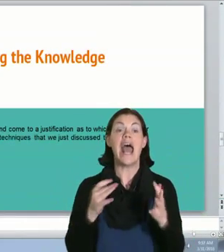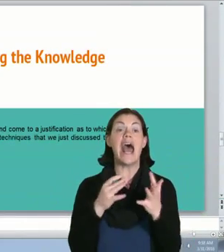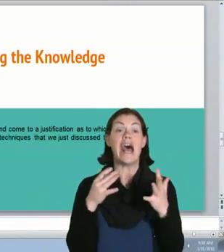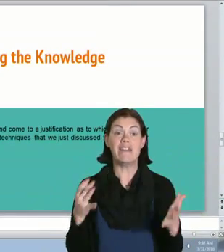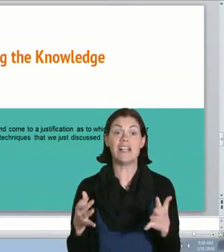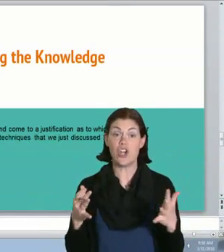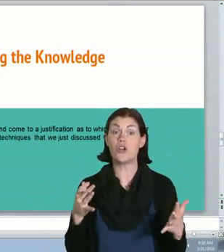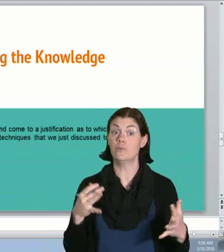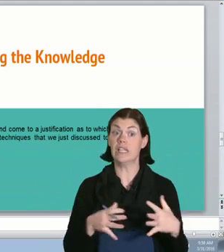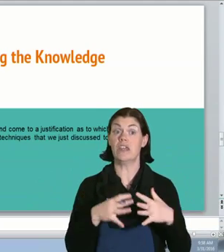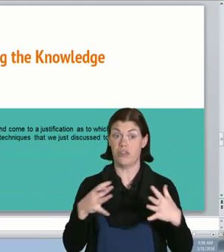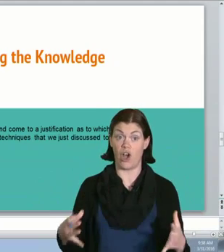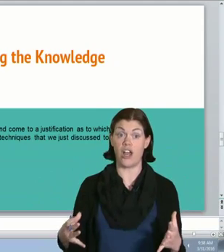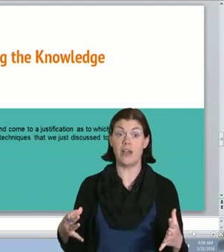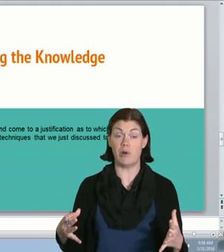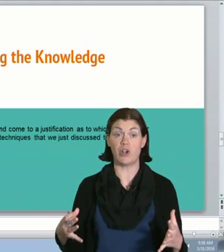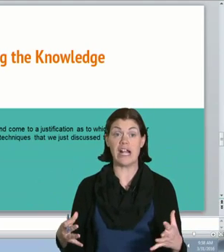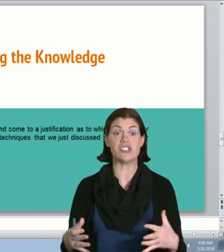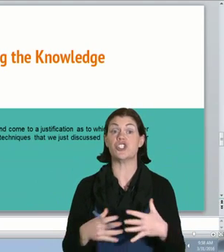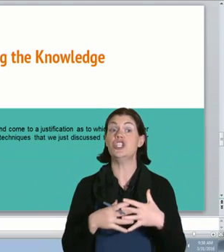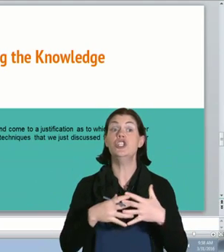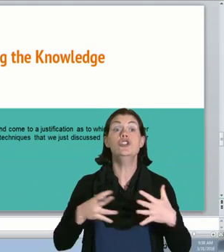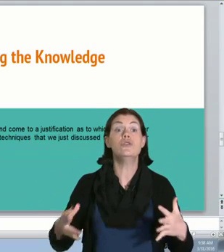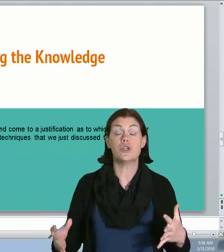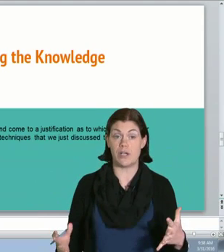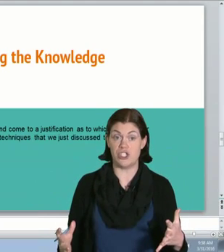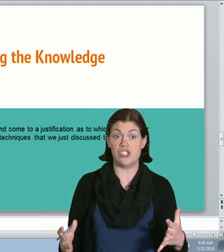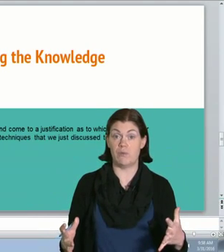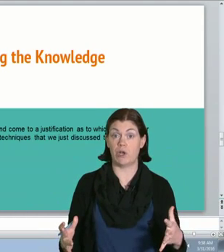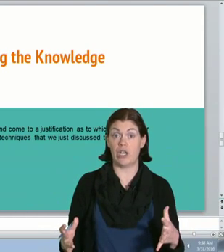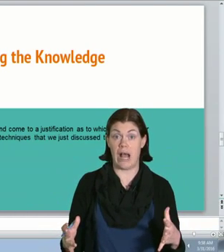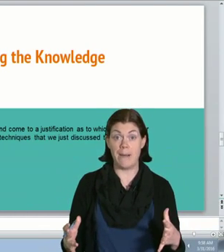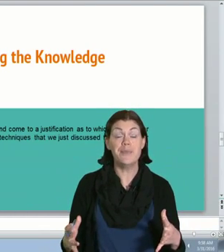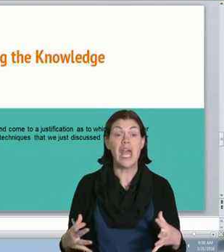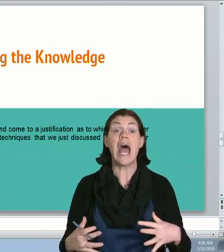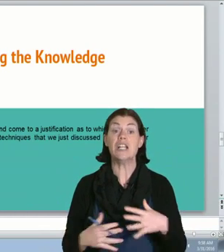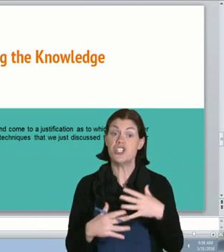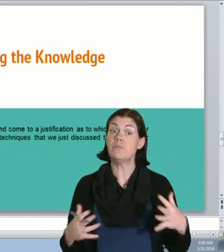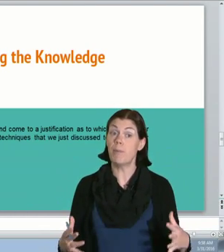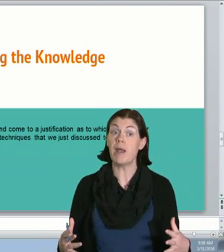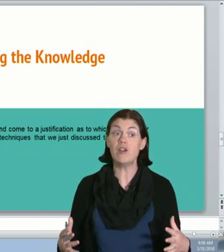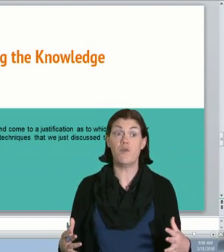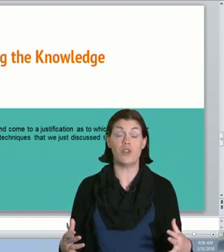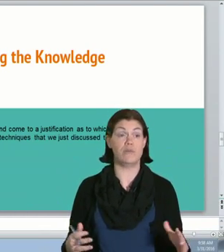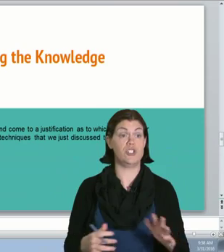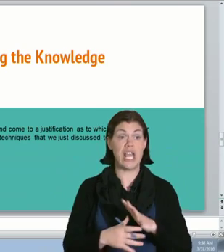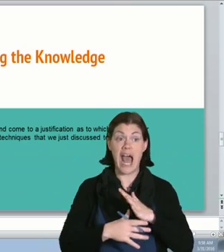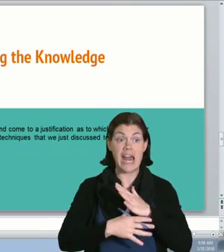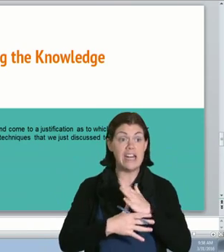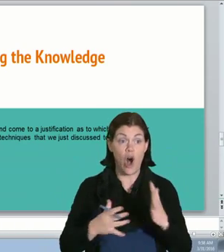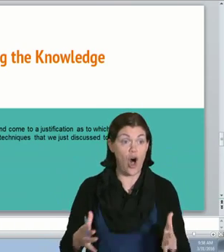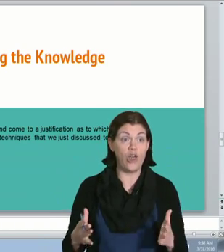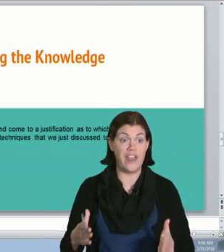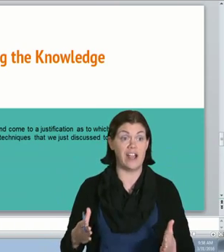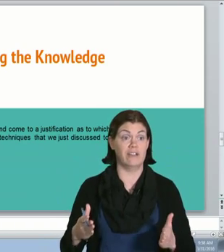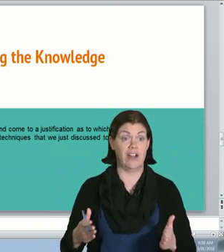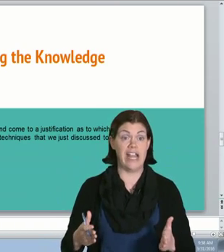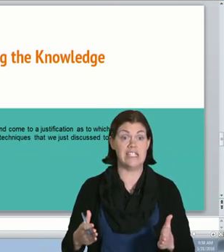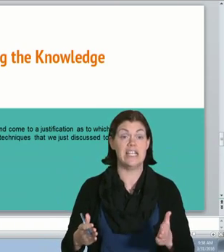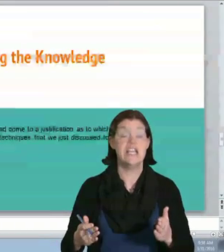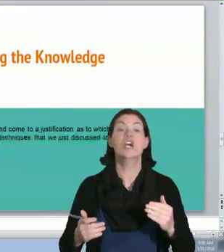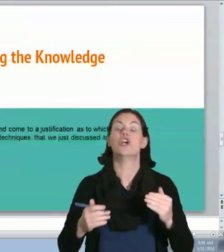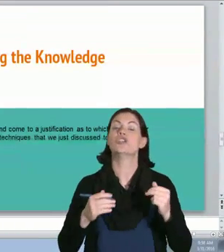right? And that daughter really thought about her answer. She knew the questions that were going to come and she had prepared for them. She had it all